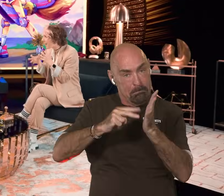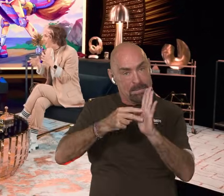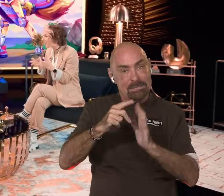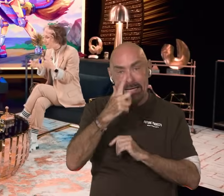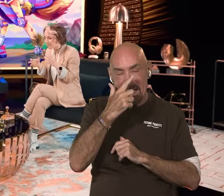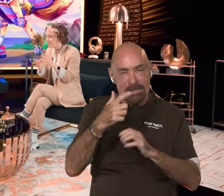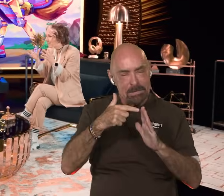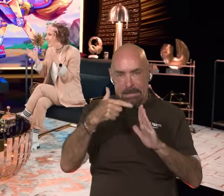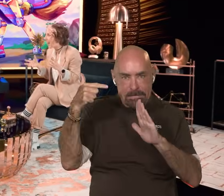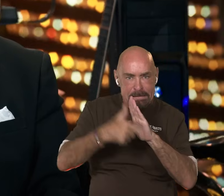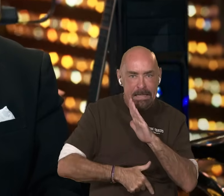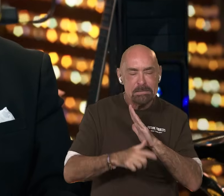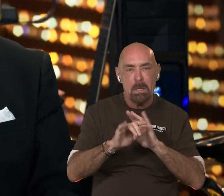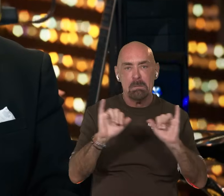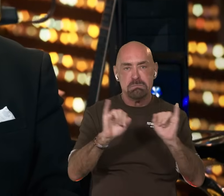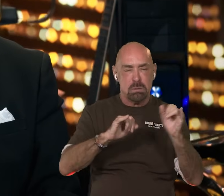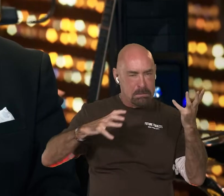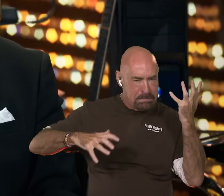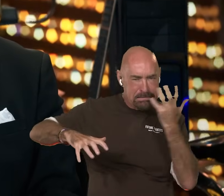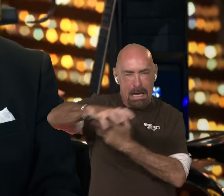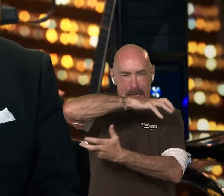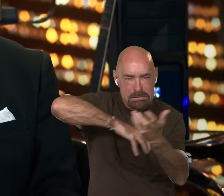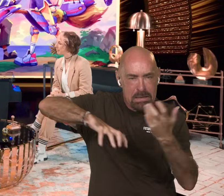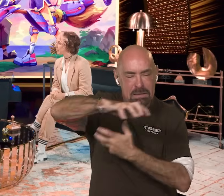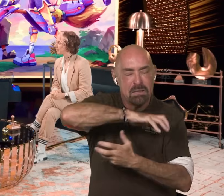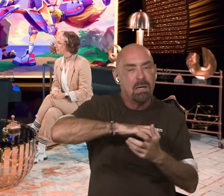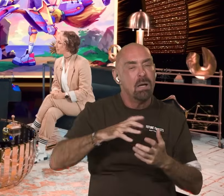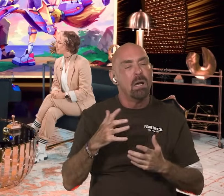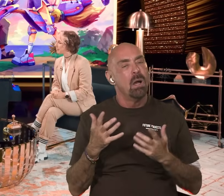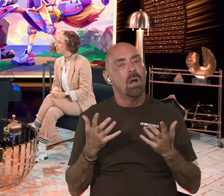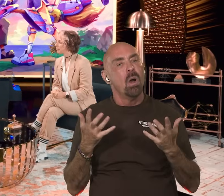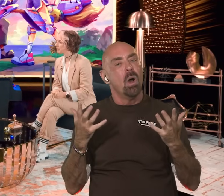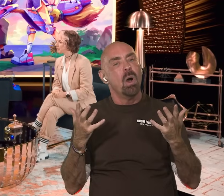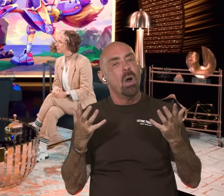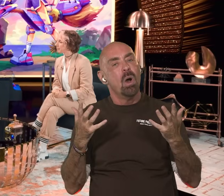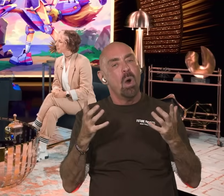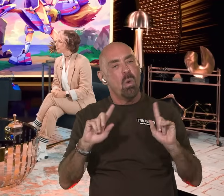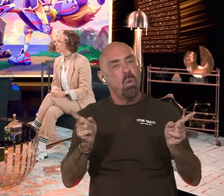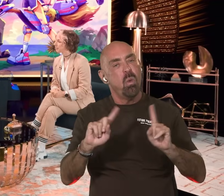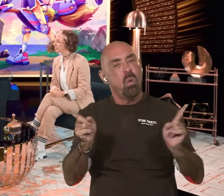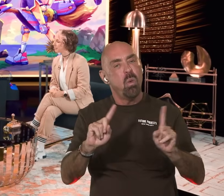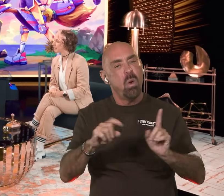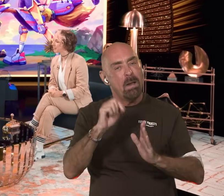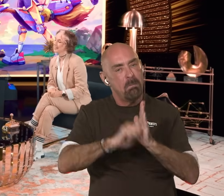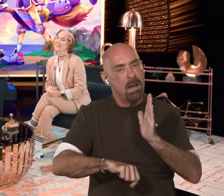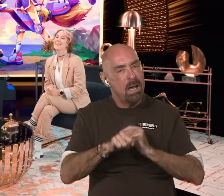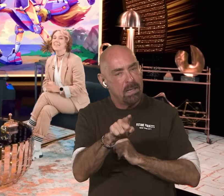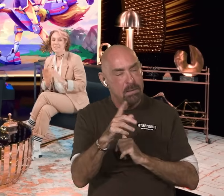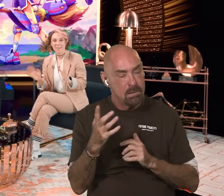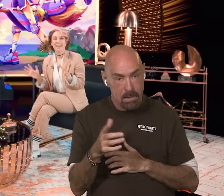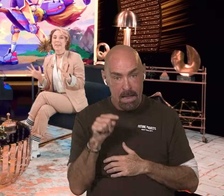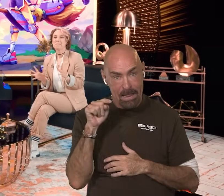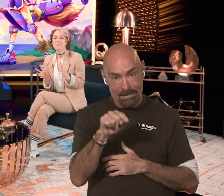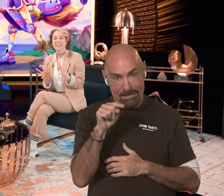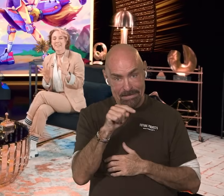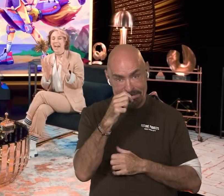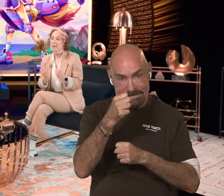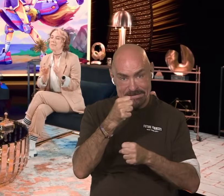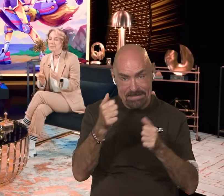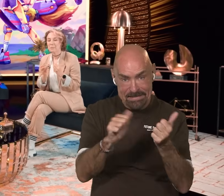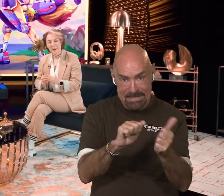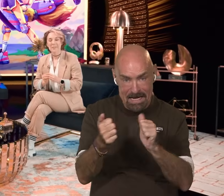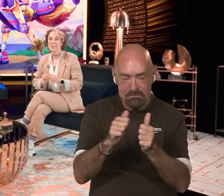as intense and chaotic sometimes as well. Where can everyone get their hands on Crescent County? So this game means